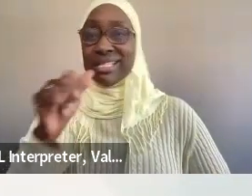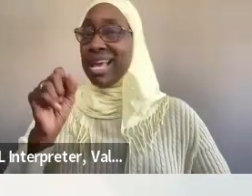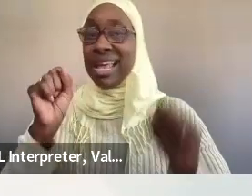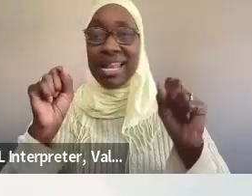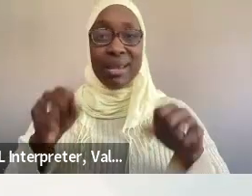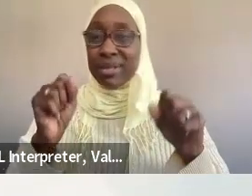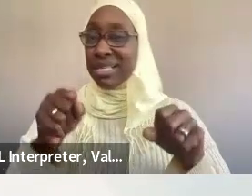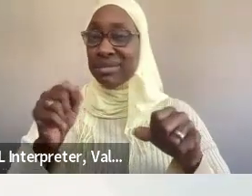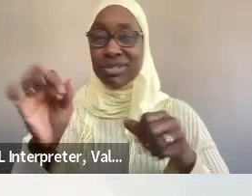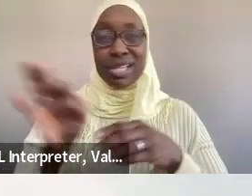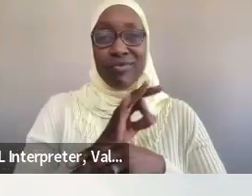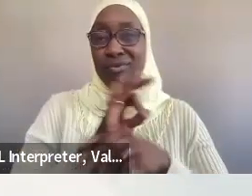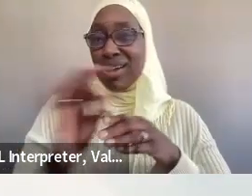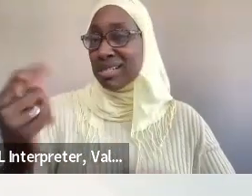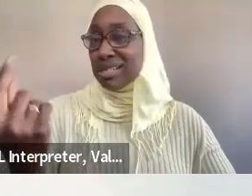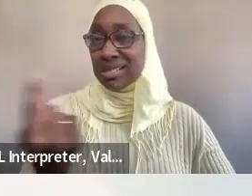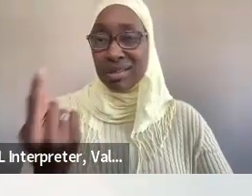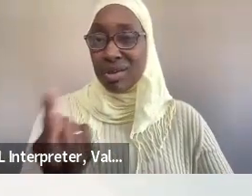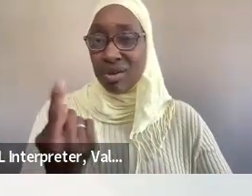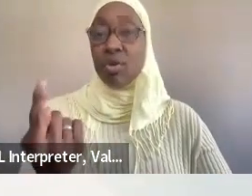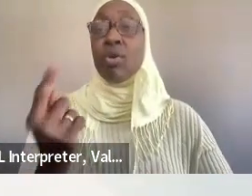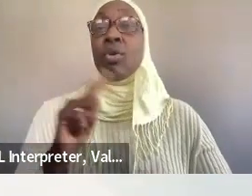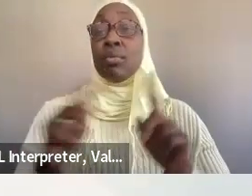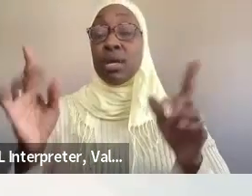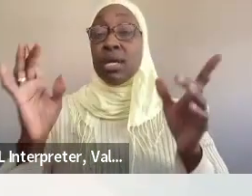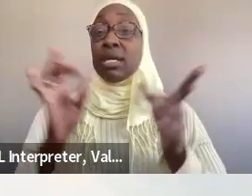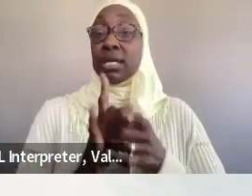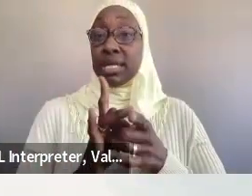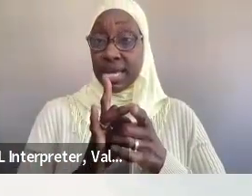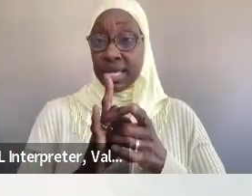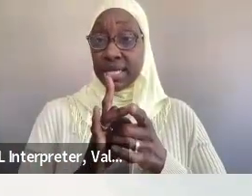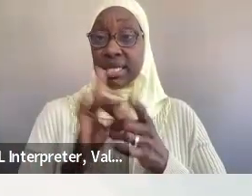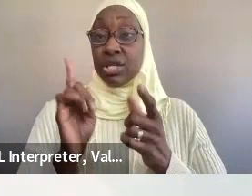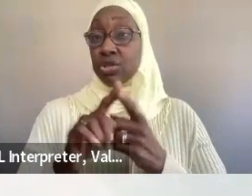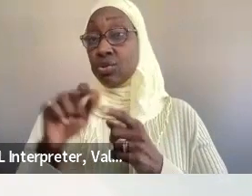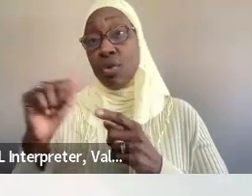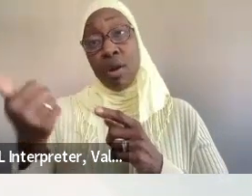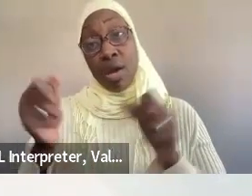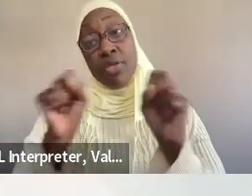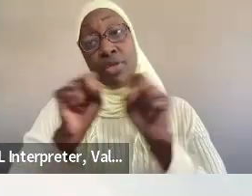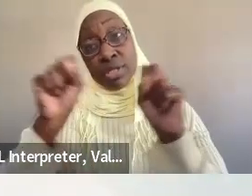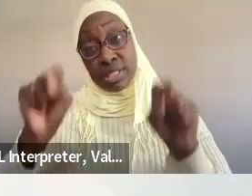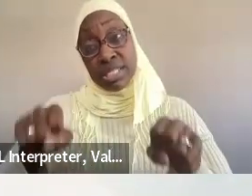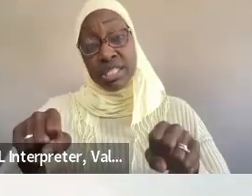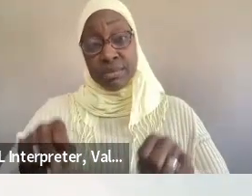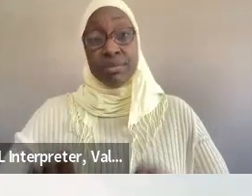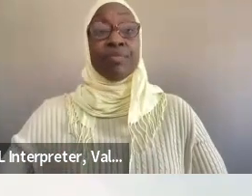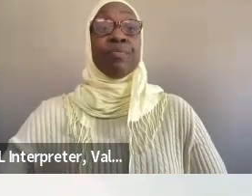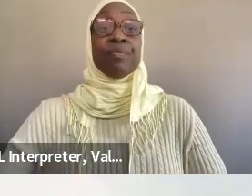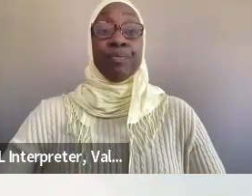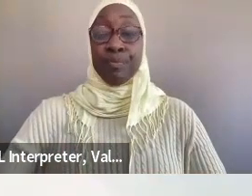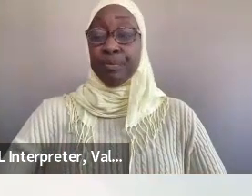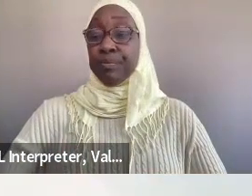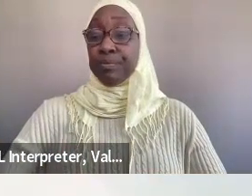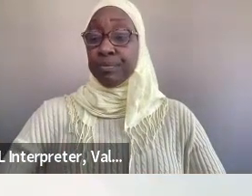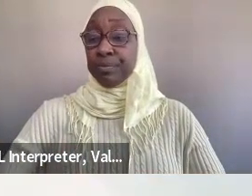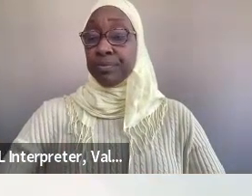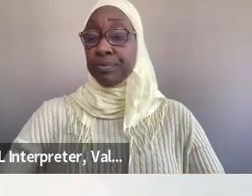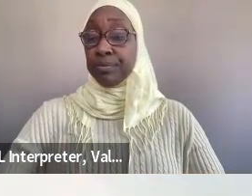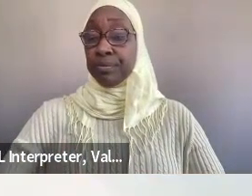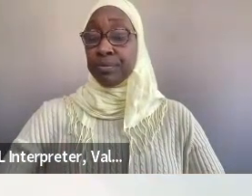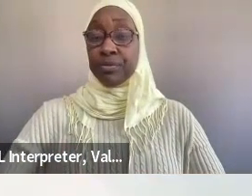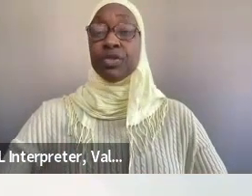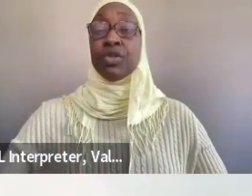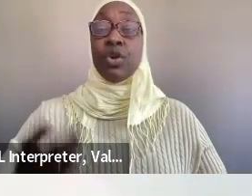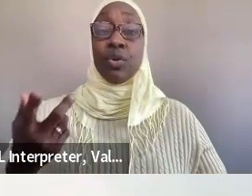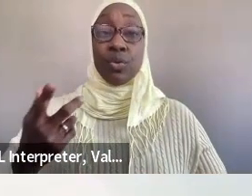alone, but it's really connected to other systems. So it was founded in 2005